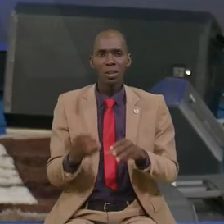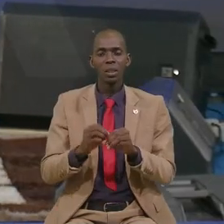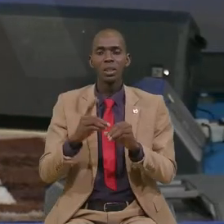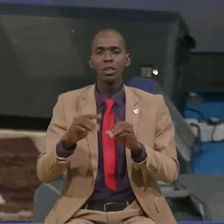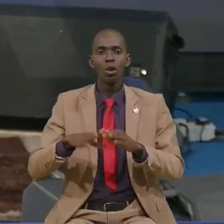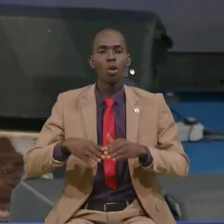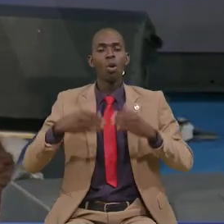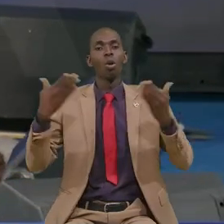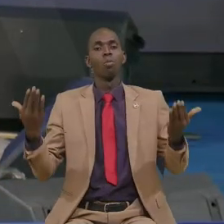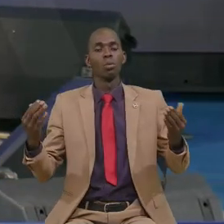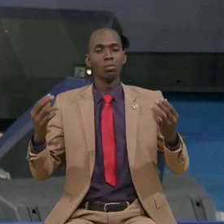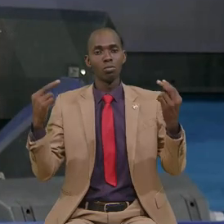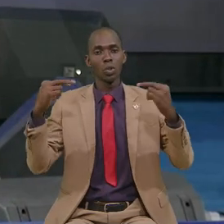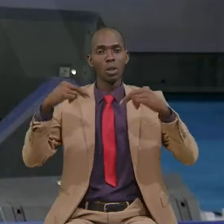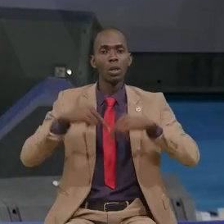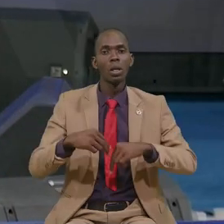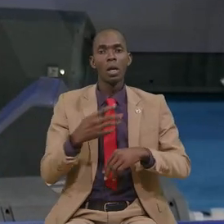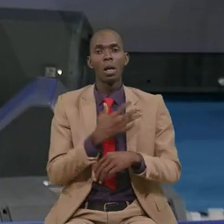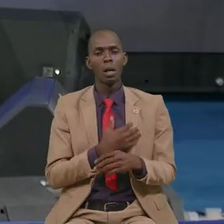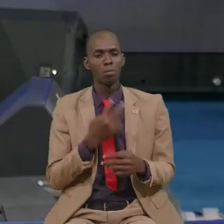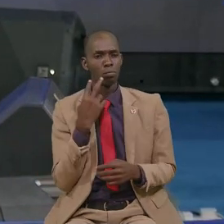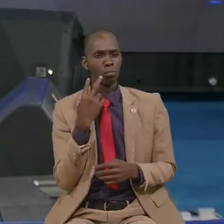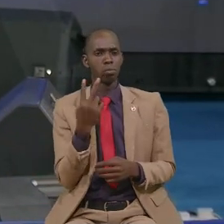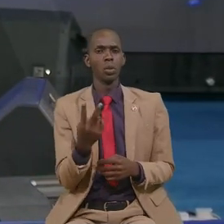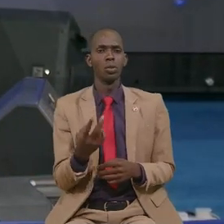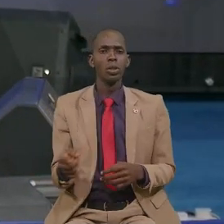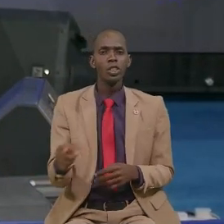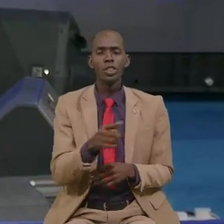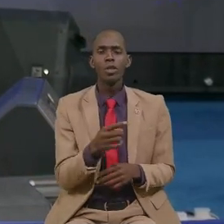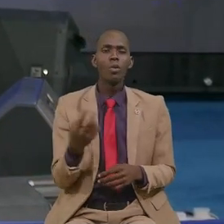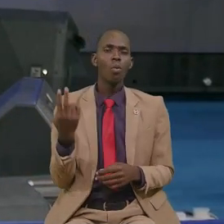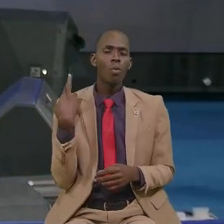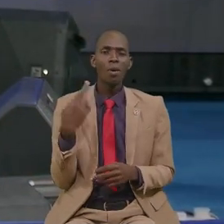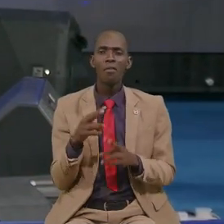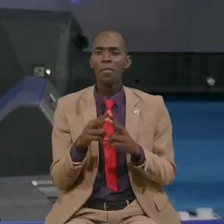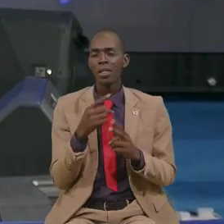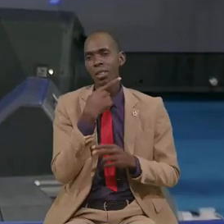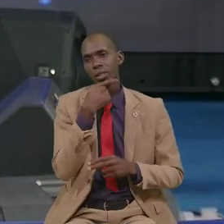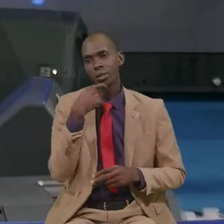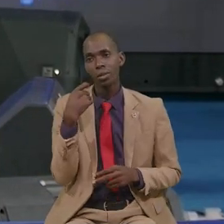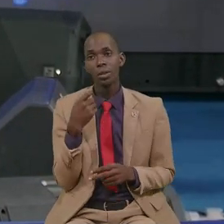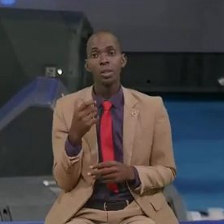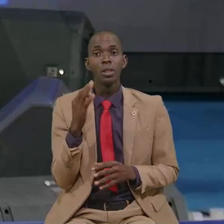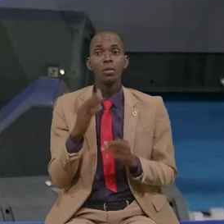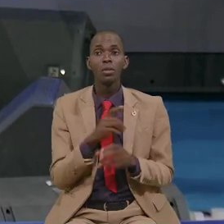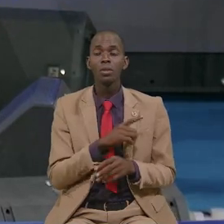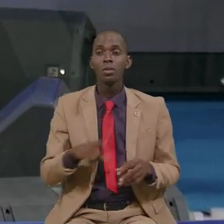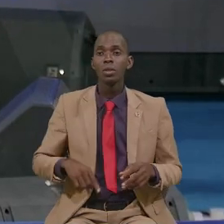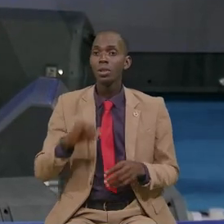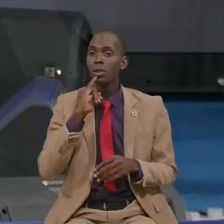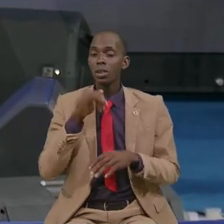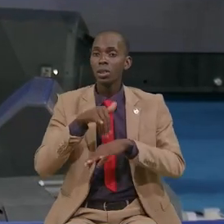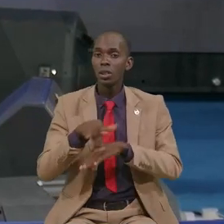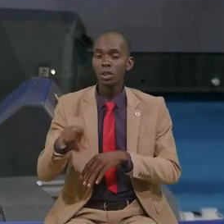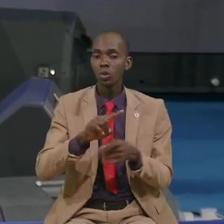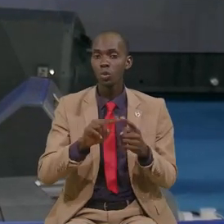valley, and Lord, they were very dry. If the Lord is sending you to the people that are dry, you